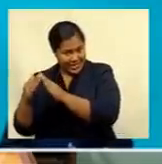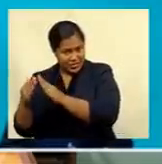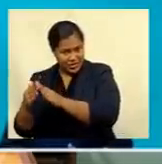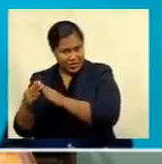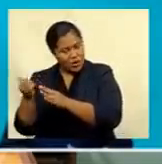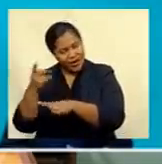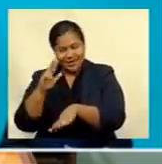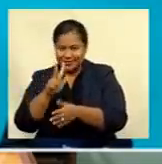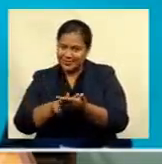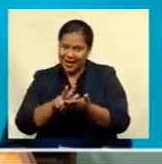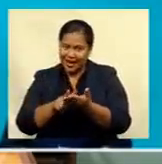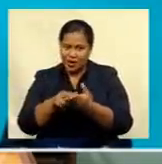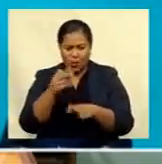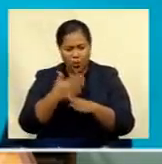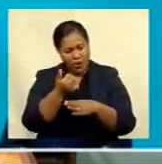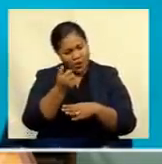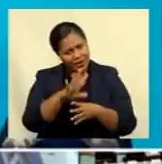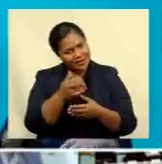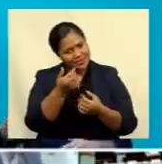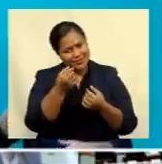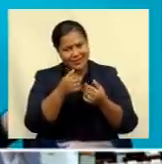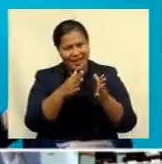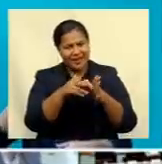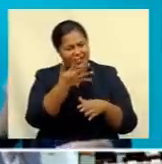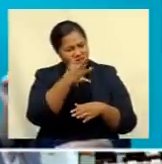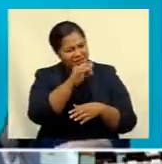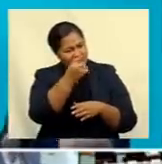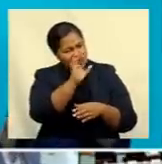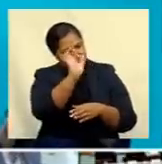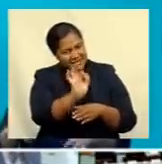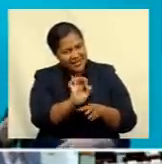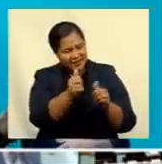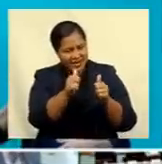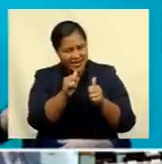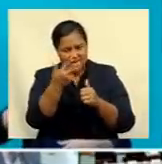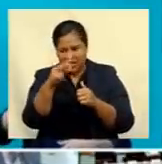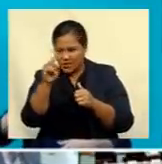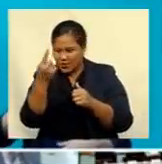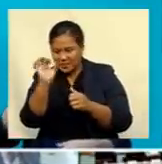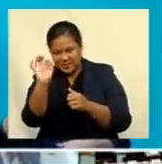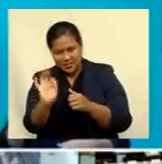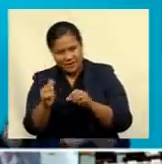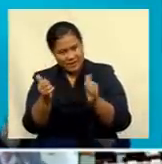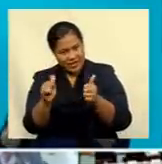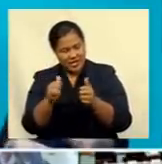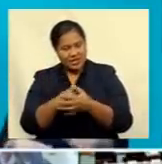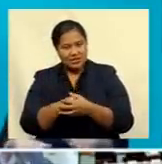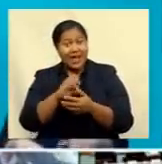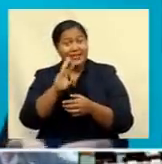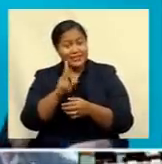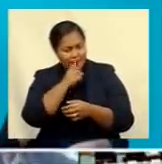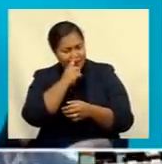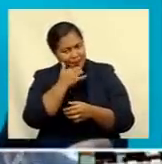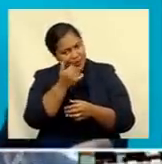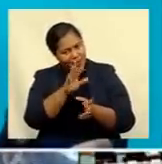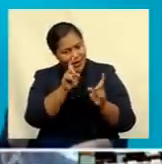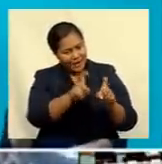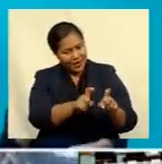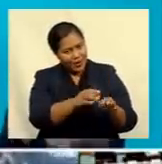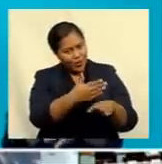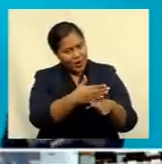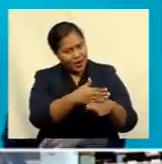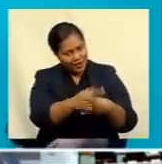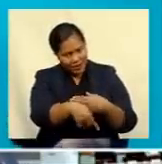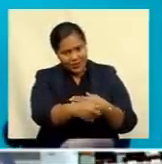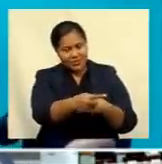51% completed, 81% completed. 65% completed. There are people on the job sites. There are